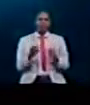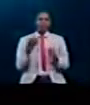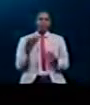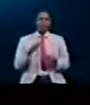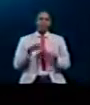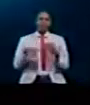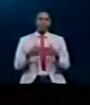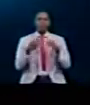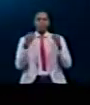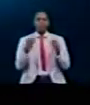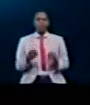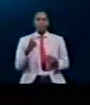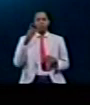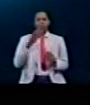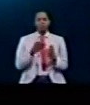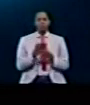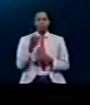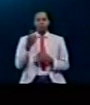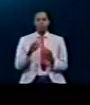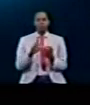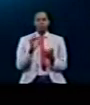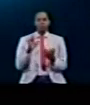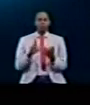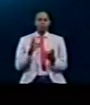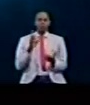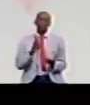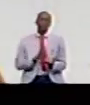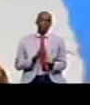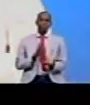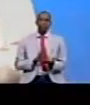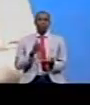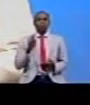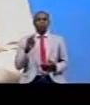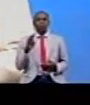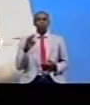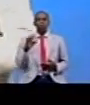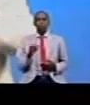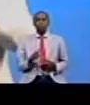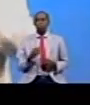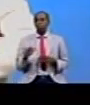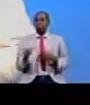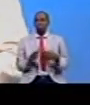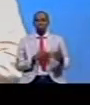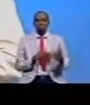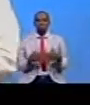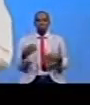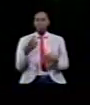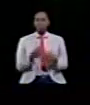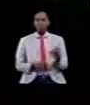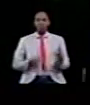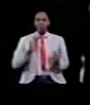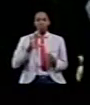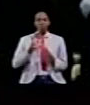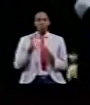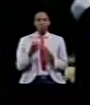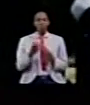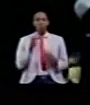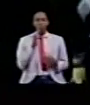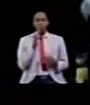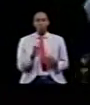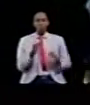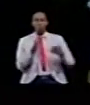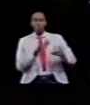have us. Many of them are died. We are here. We give glory because of this, O Lord. So we